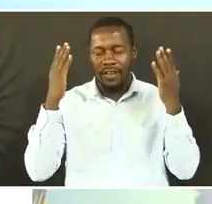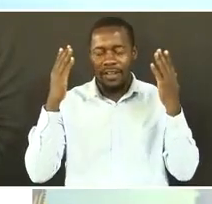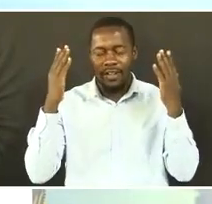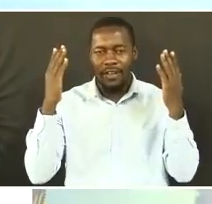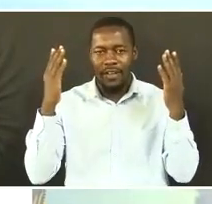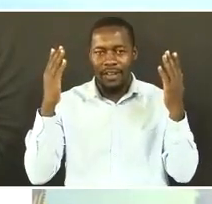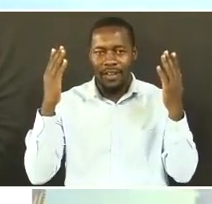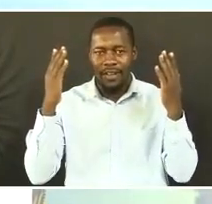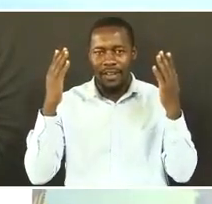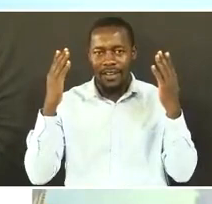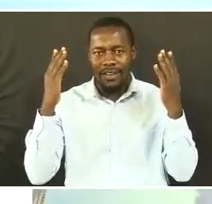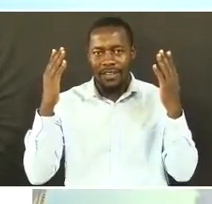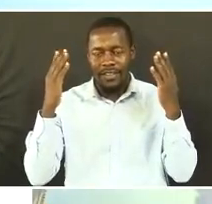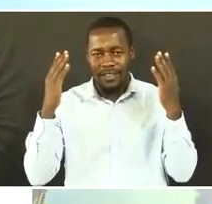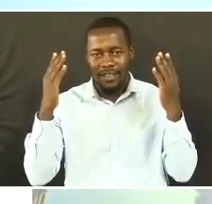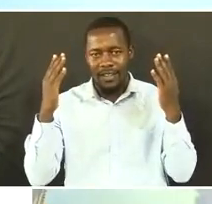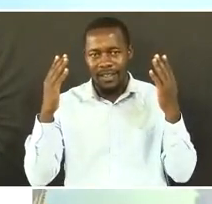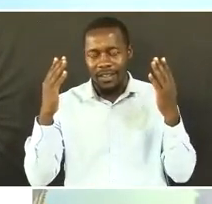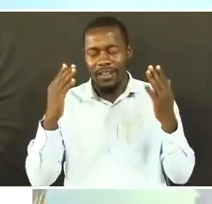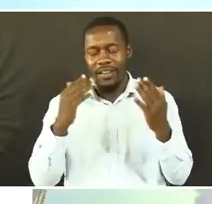eternity,